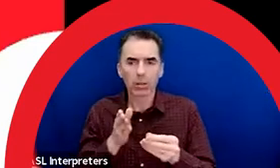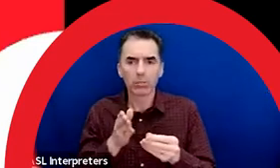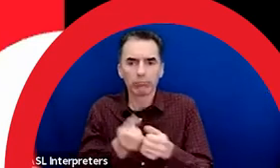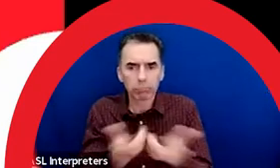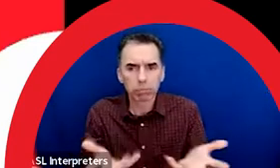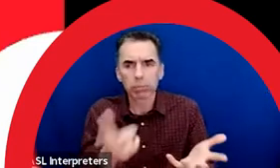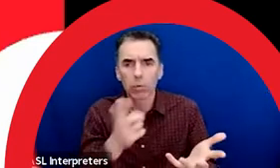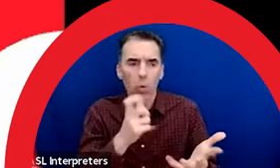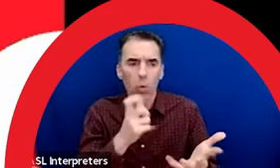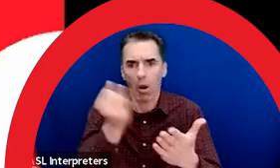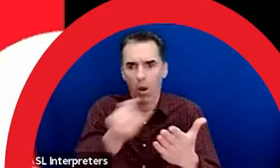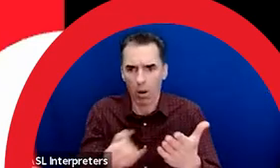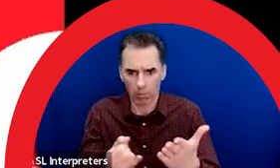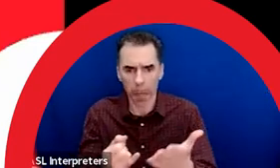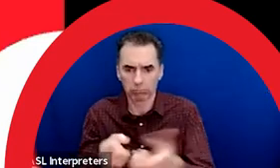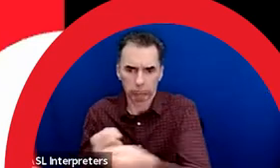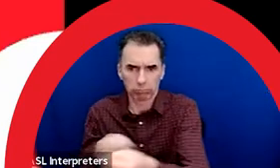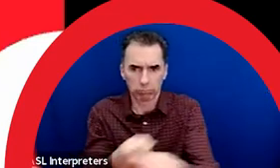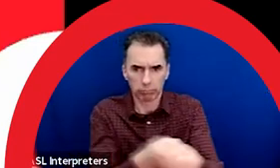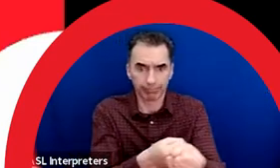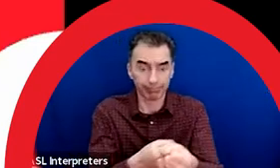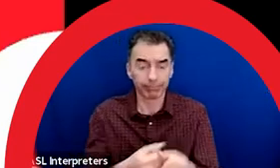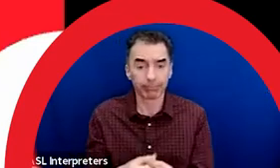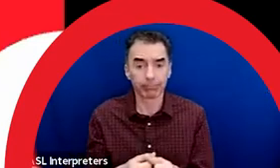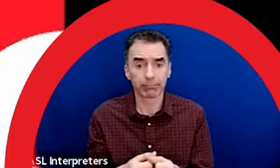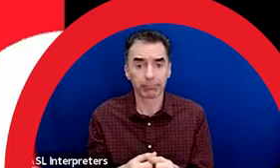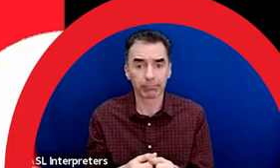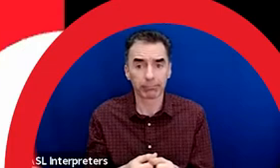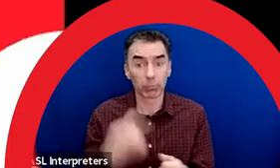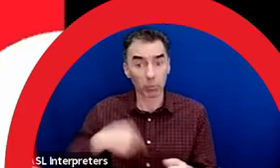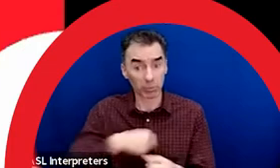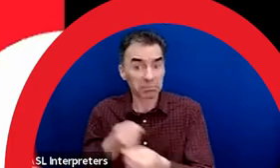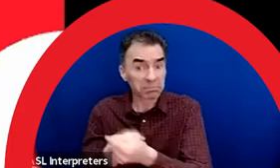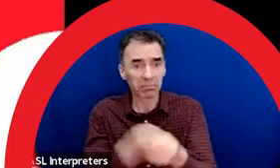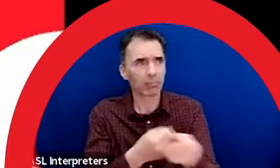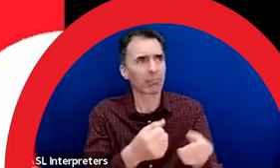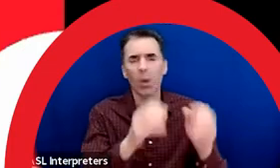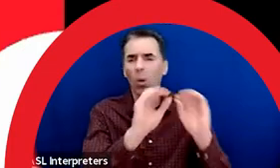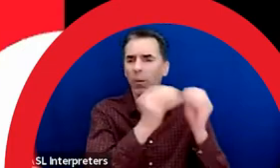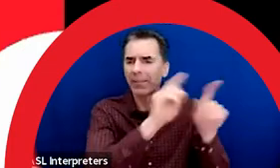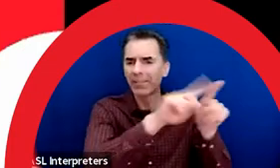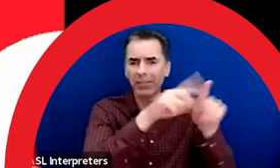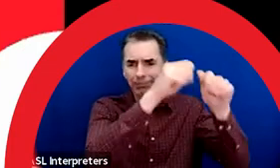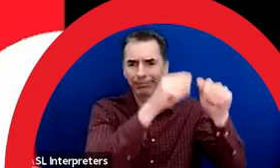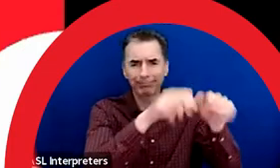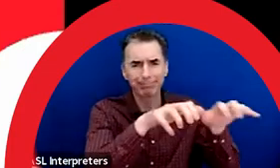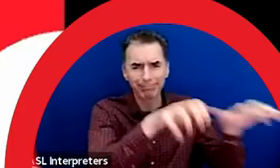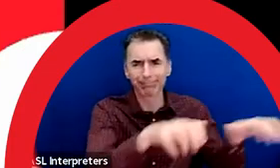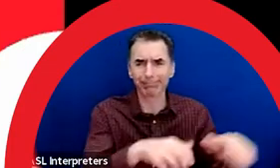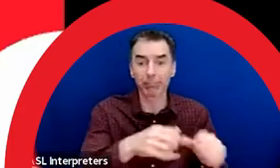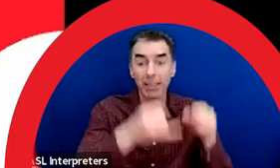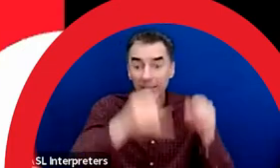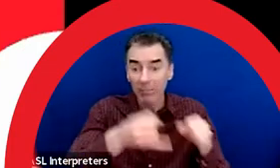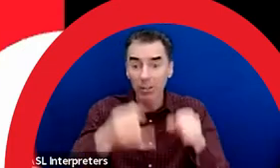Our programs support hundreds of organizations, individual artists, artist collectives, and groups in